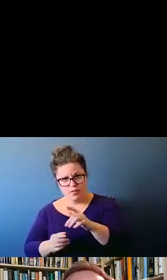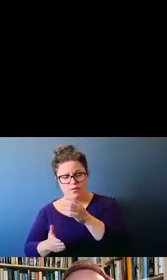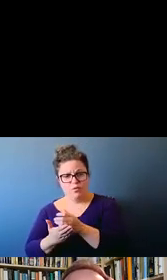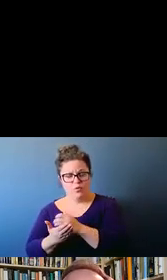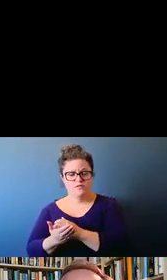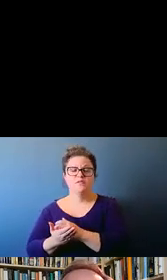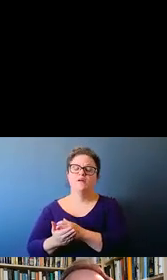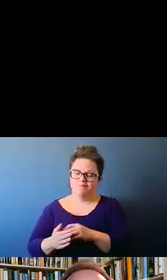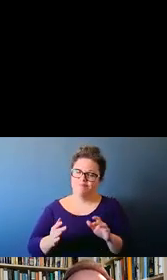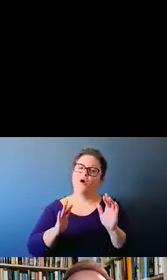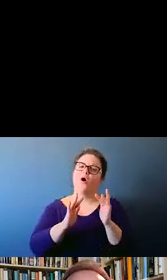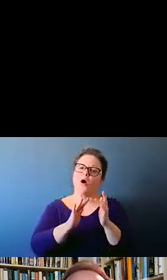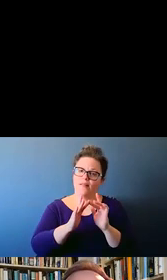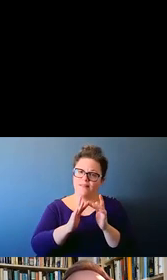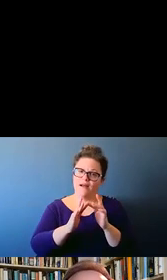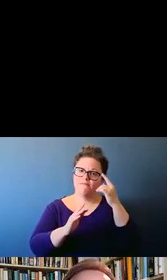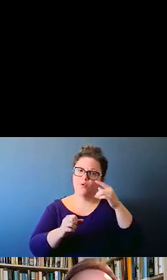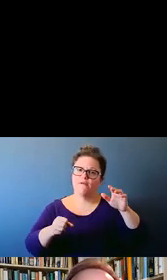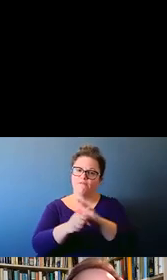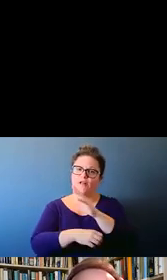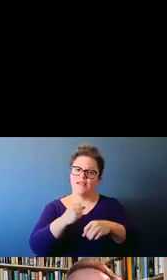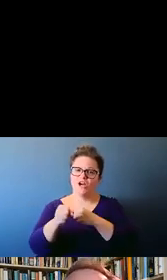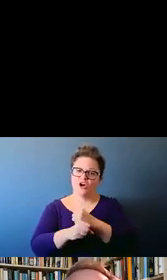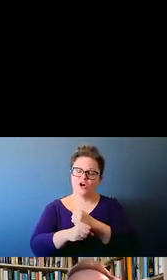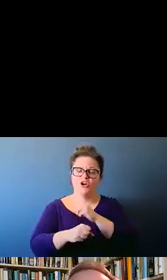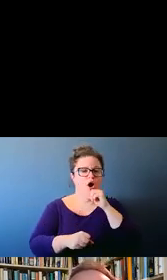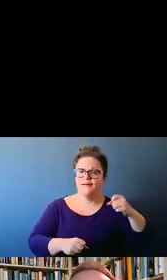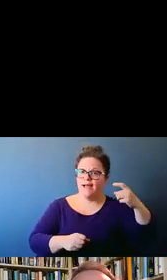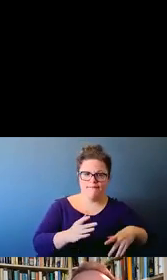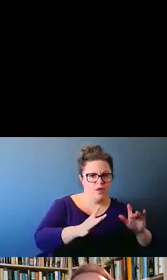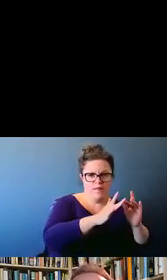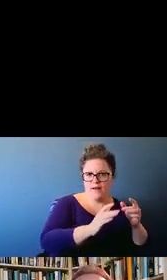that would be online for the entire year. It won't be in person. All of the courses that will be